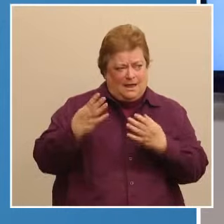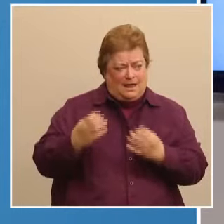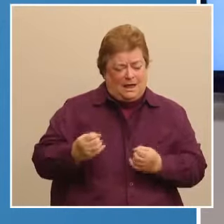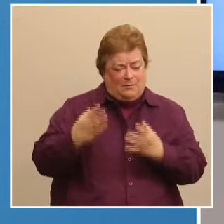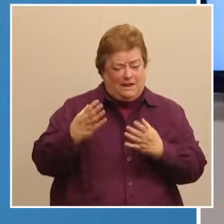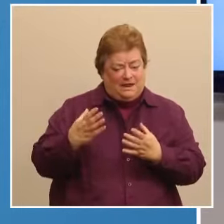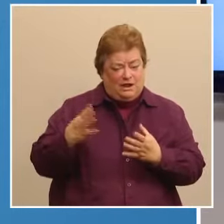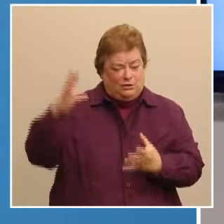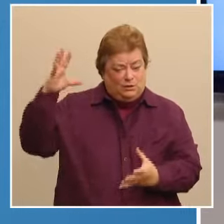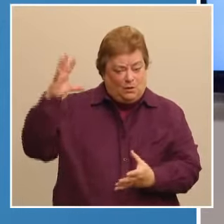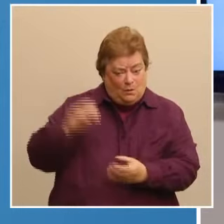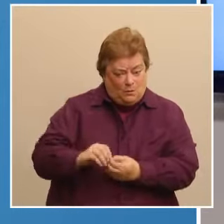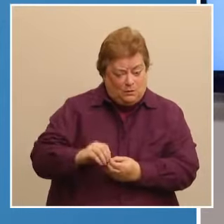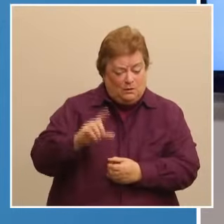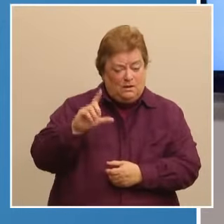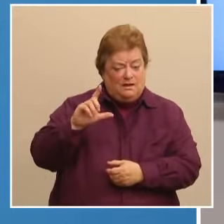out?